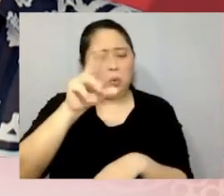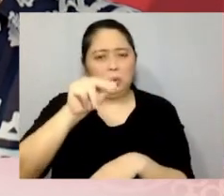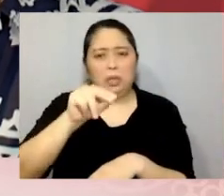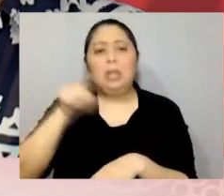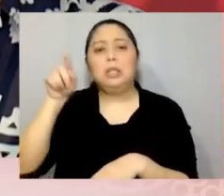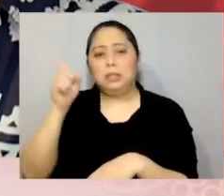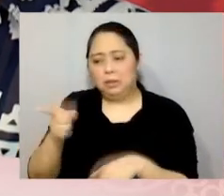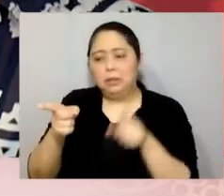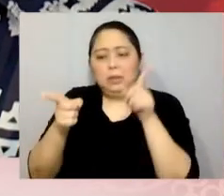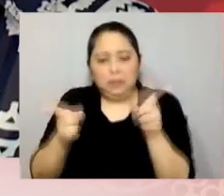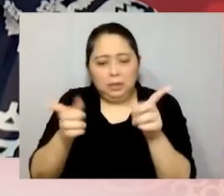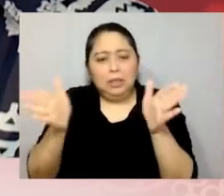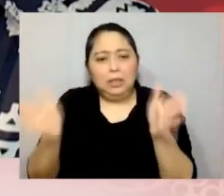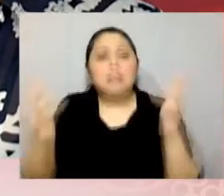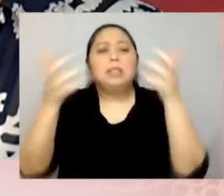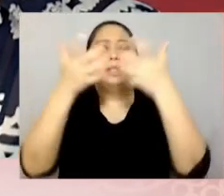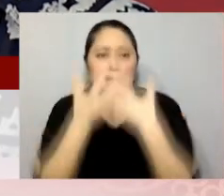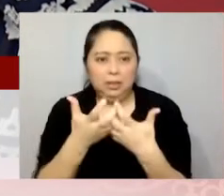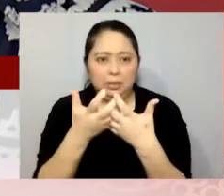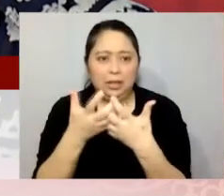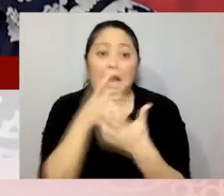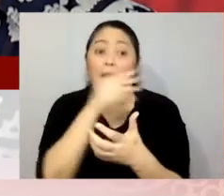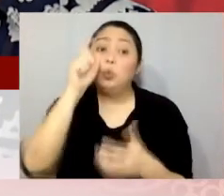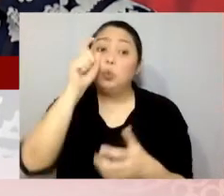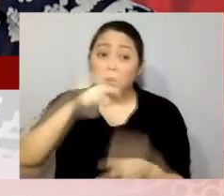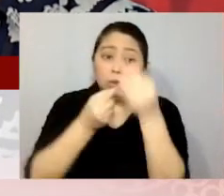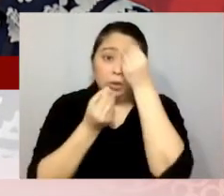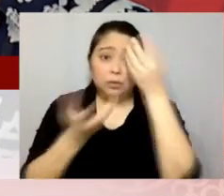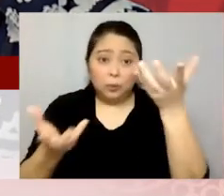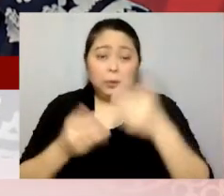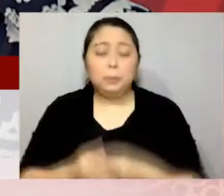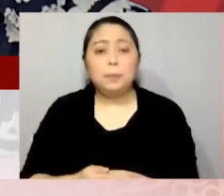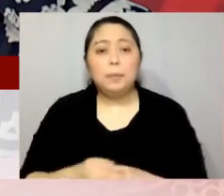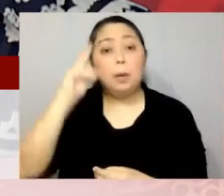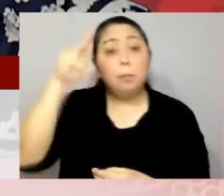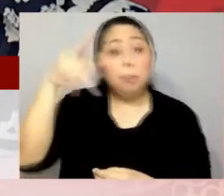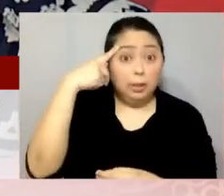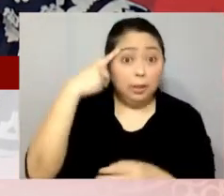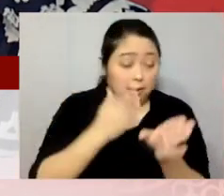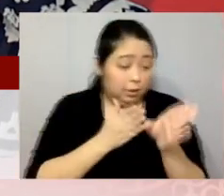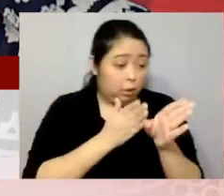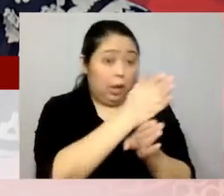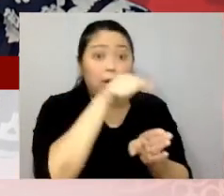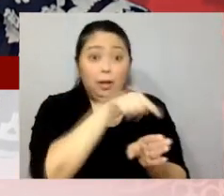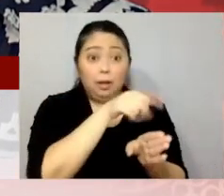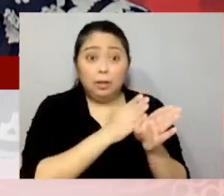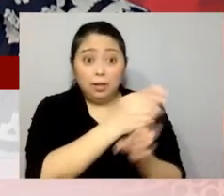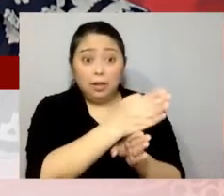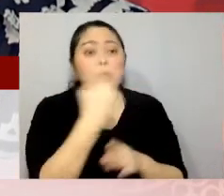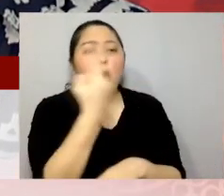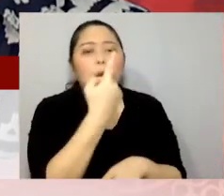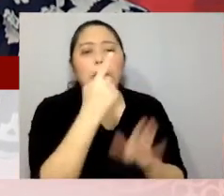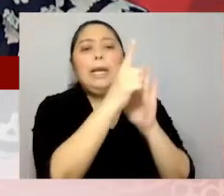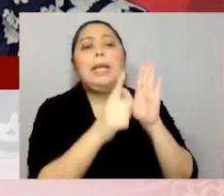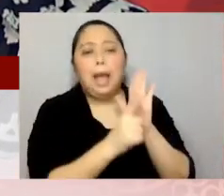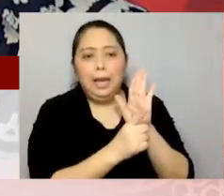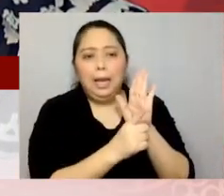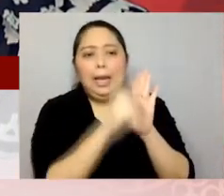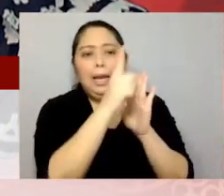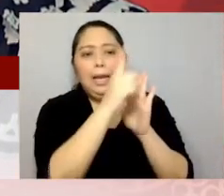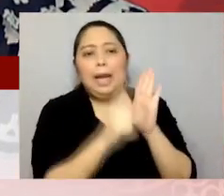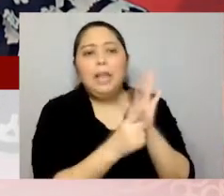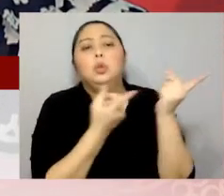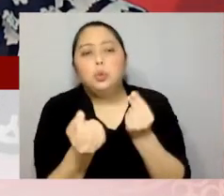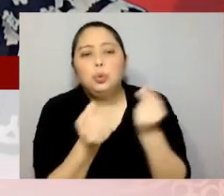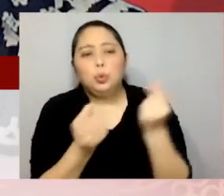two sides of the same coin. In fact, I have to say here that the political track is just a legal